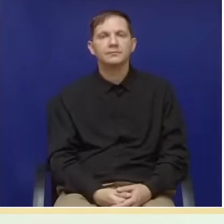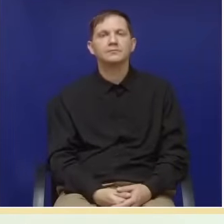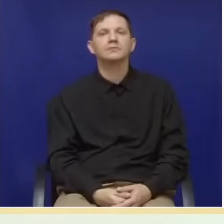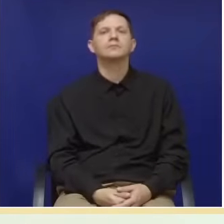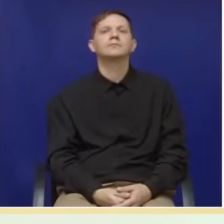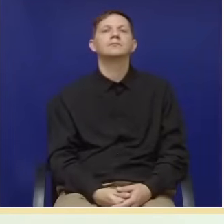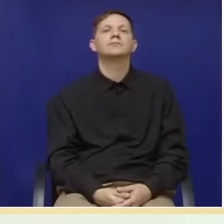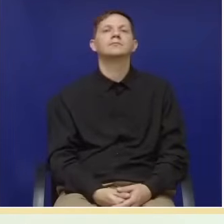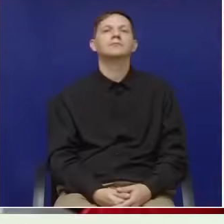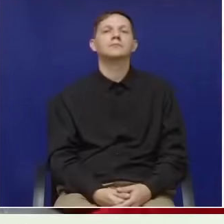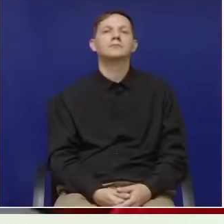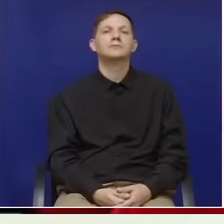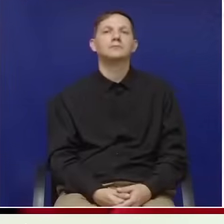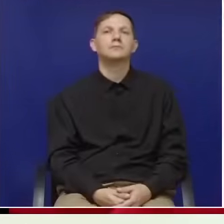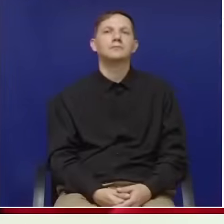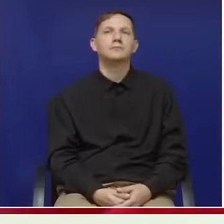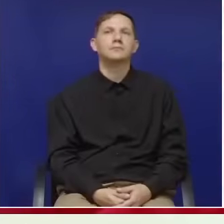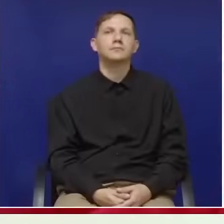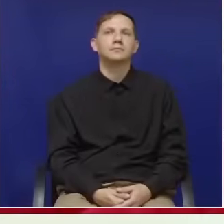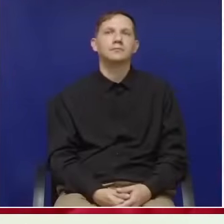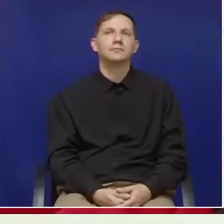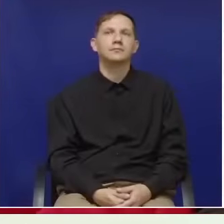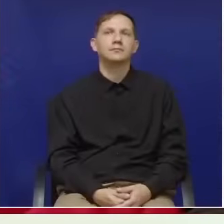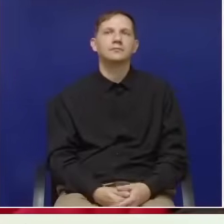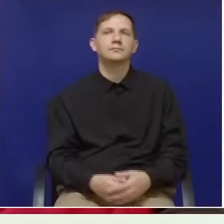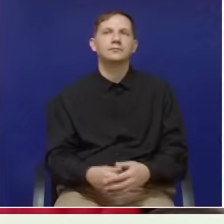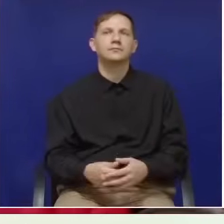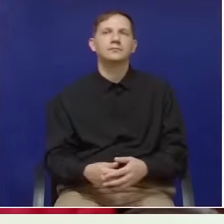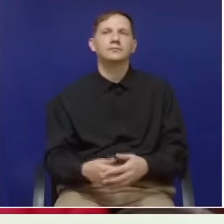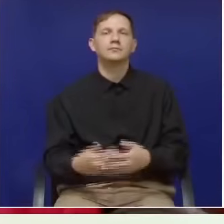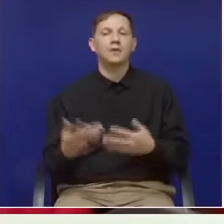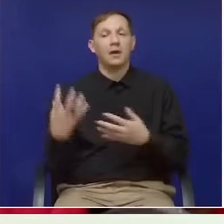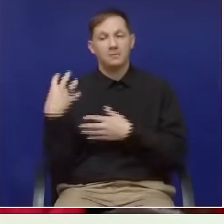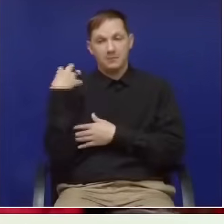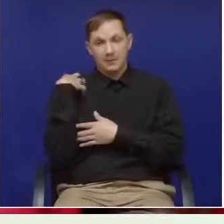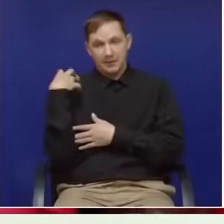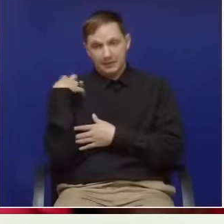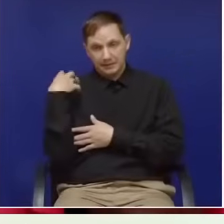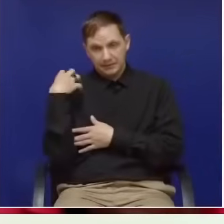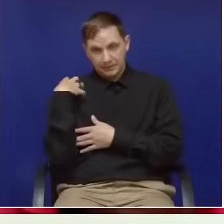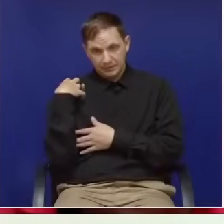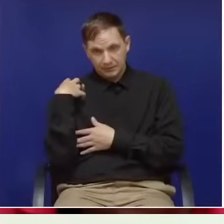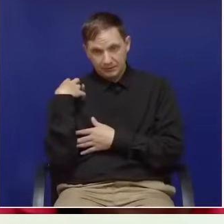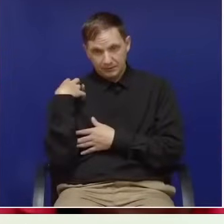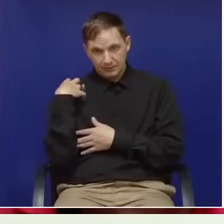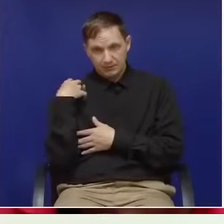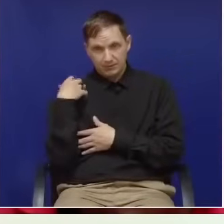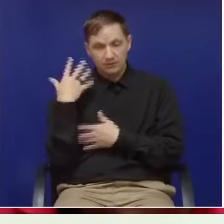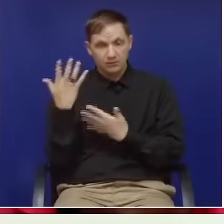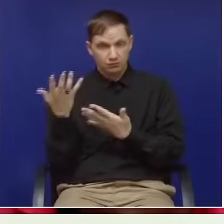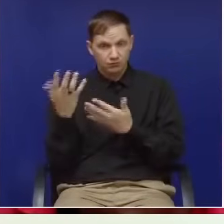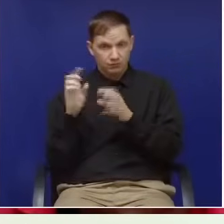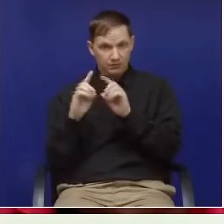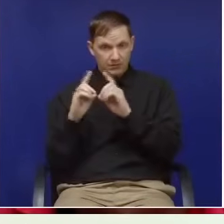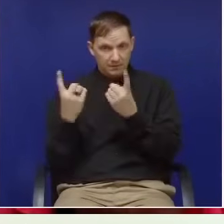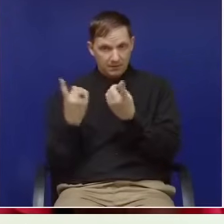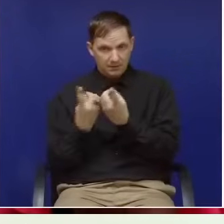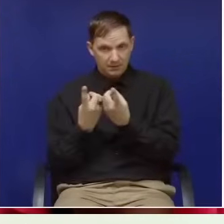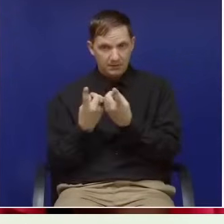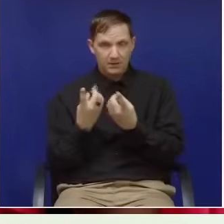Mphathiswa, njengokuba isebe olikhokheleyo liqhubeka ukuzigomba isifuba ngo-court